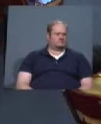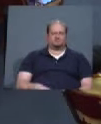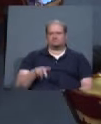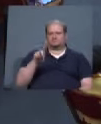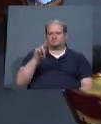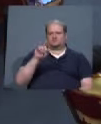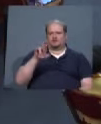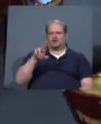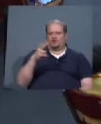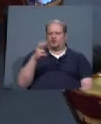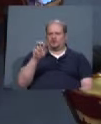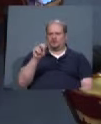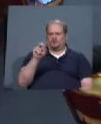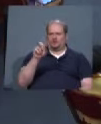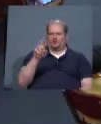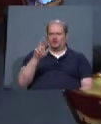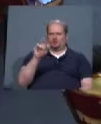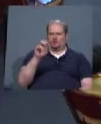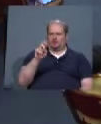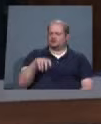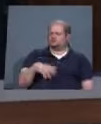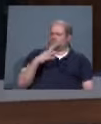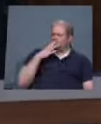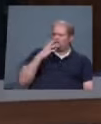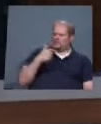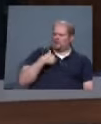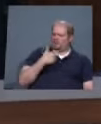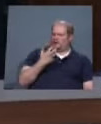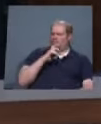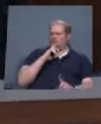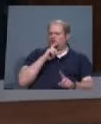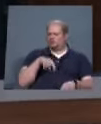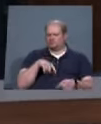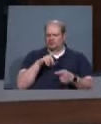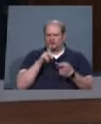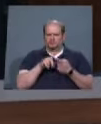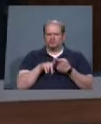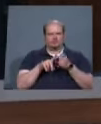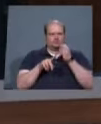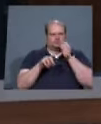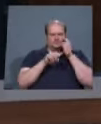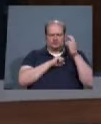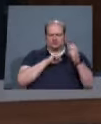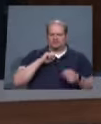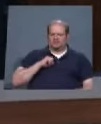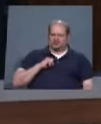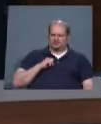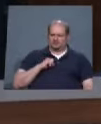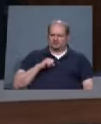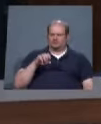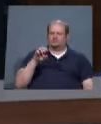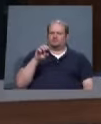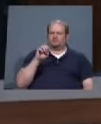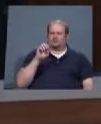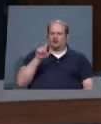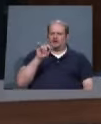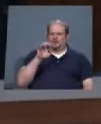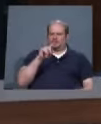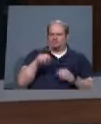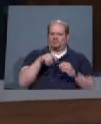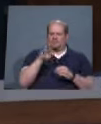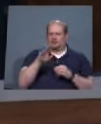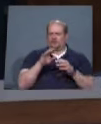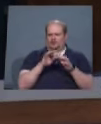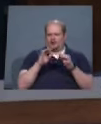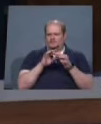Director Hendricks. Thank you. I want to respond to Senator about her